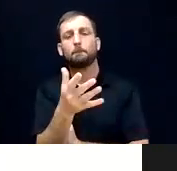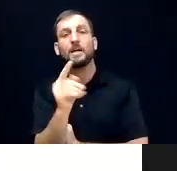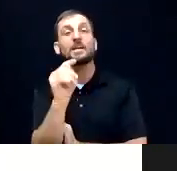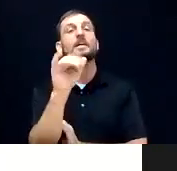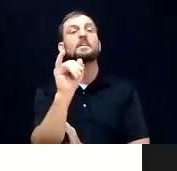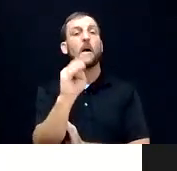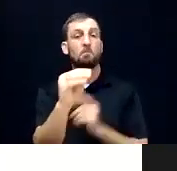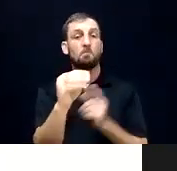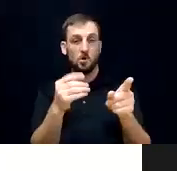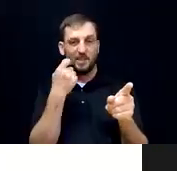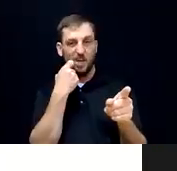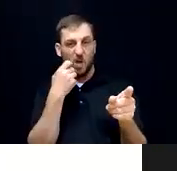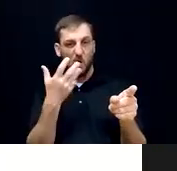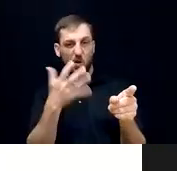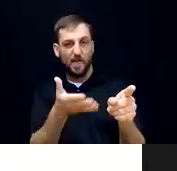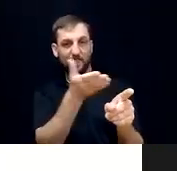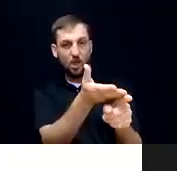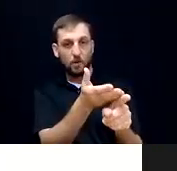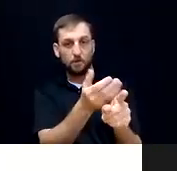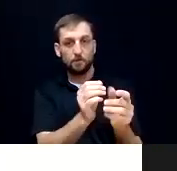Tim, since you were there already.